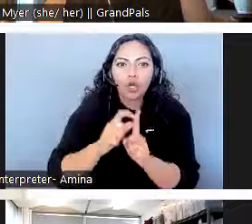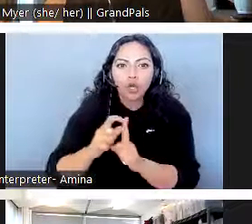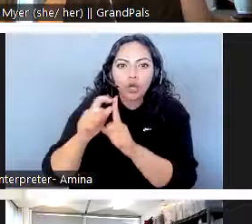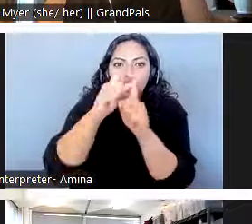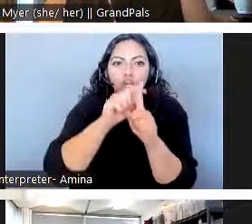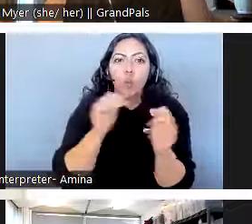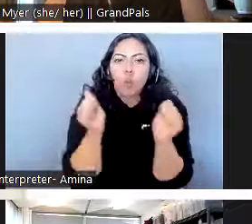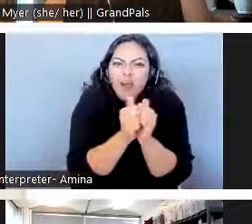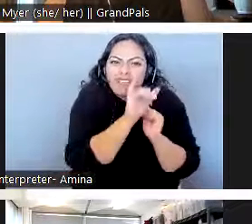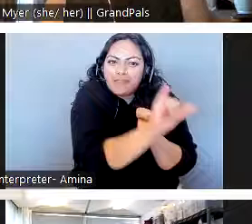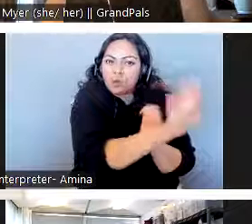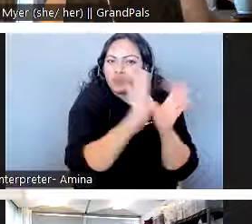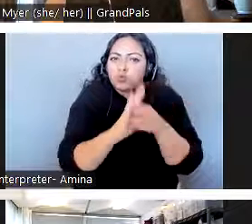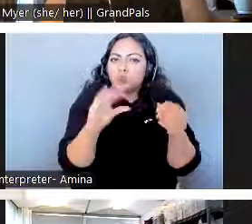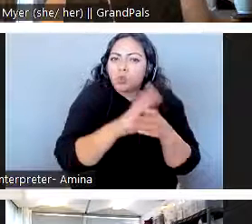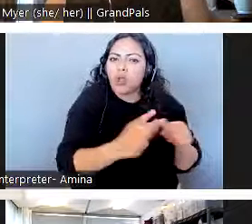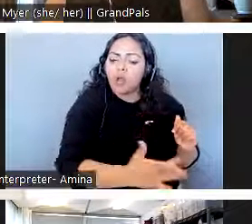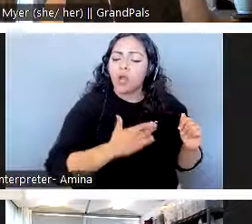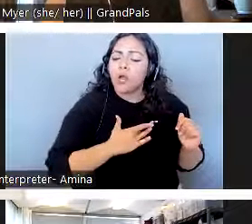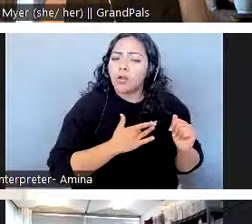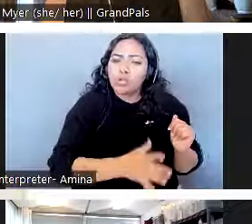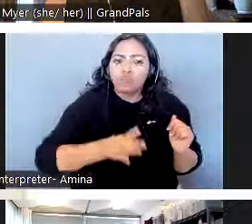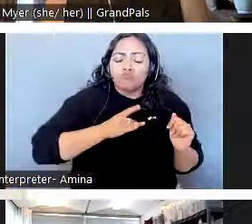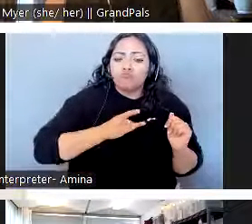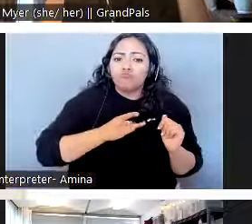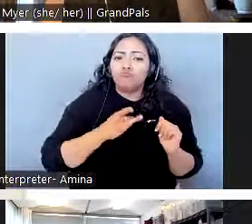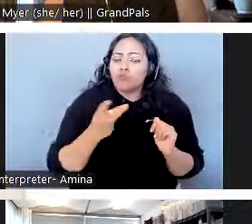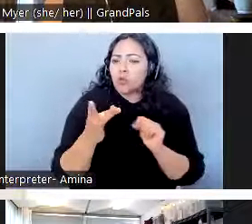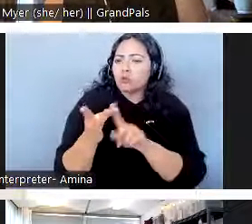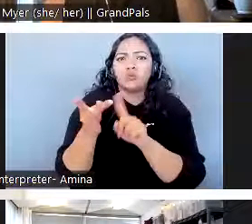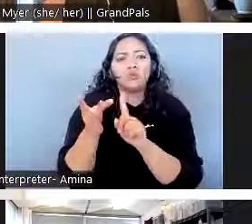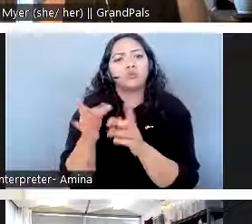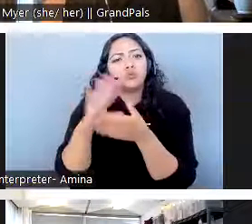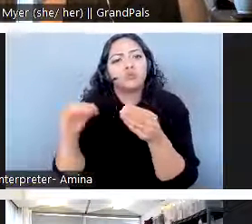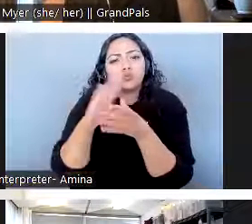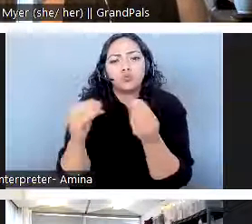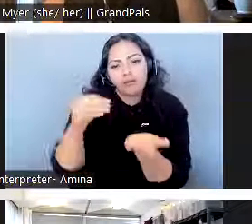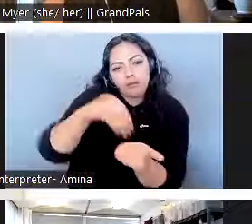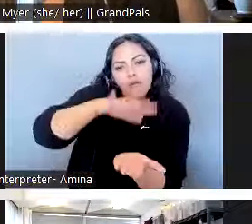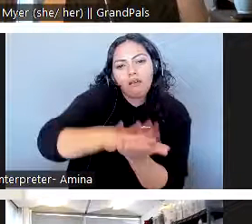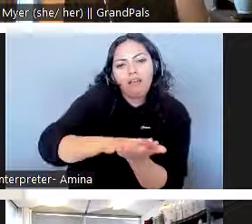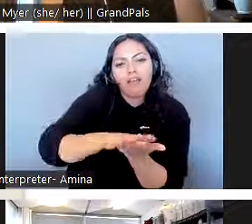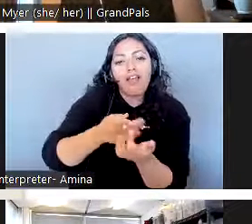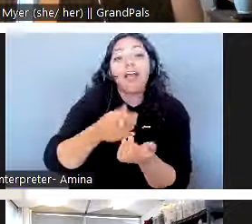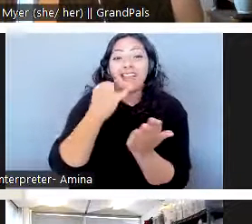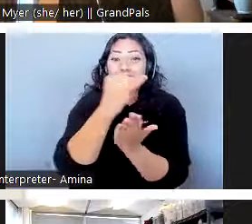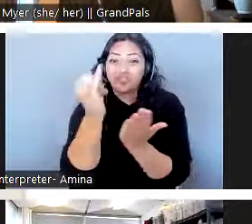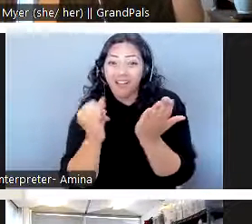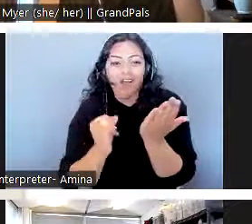really resonated with that student that Cecil had shared that was a defining moment for who he